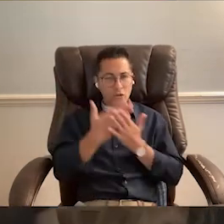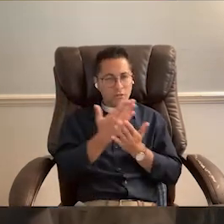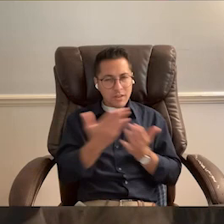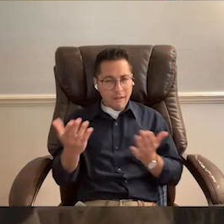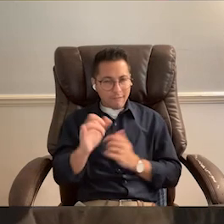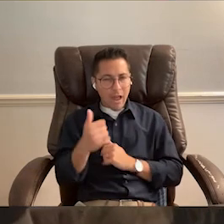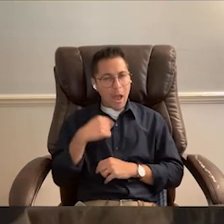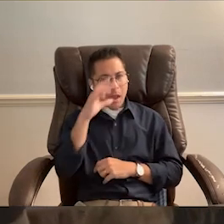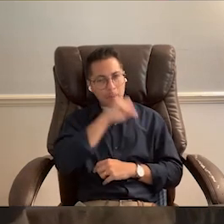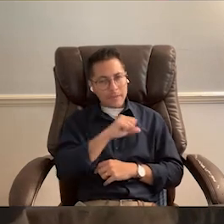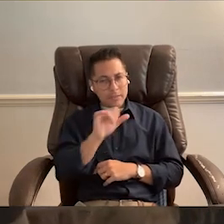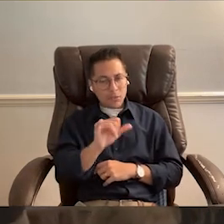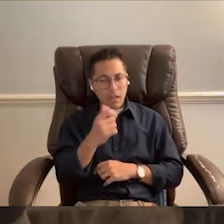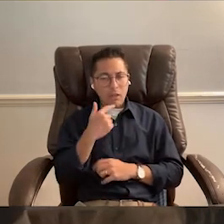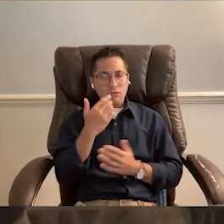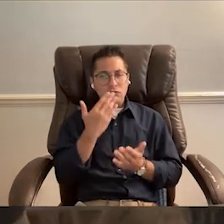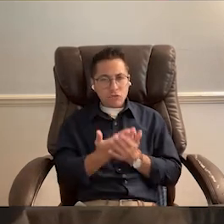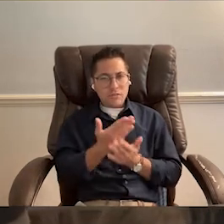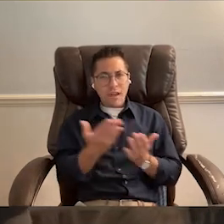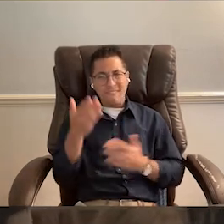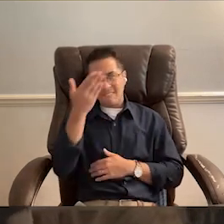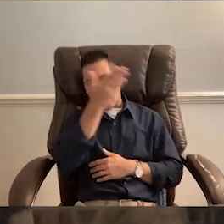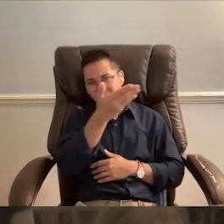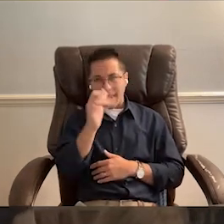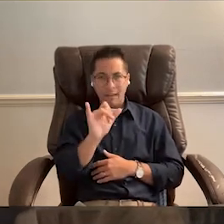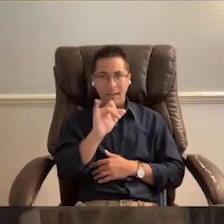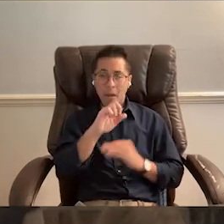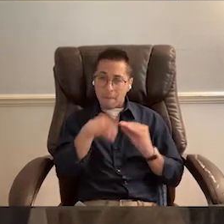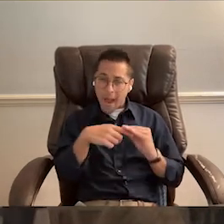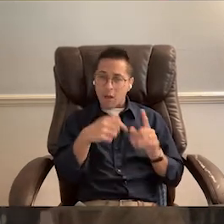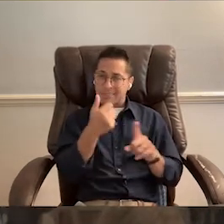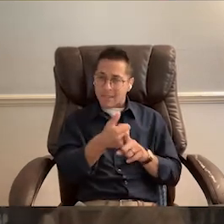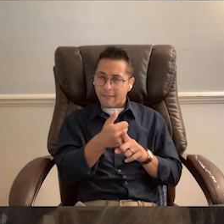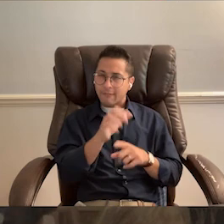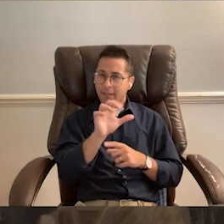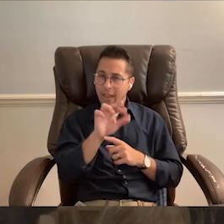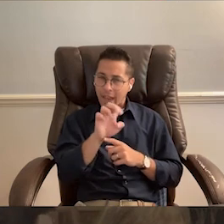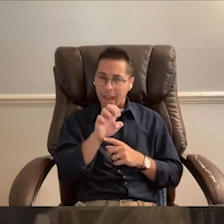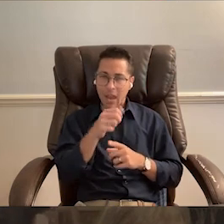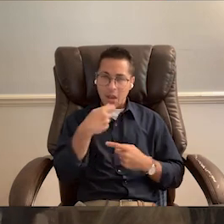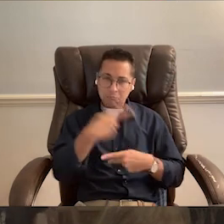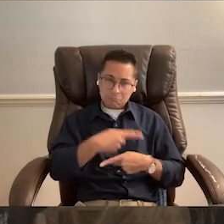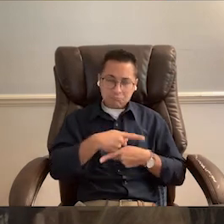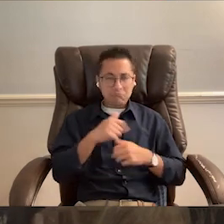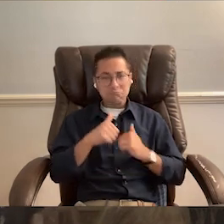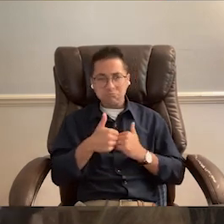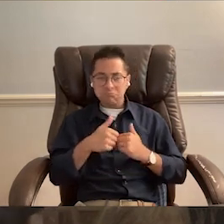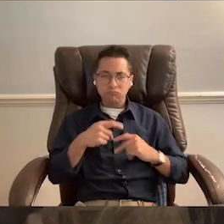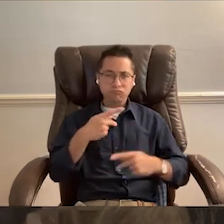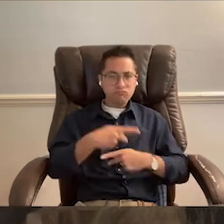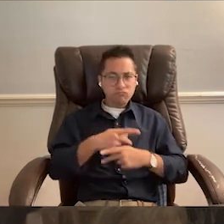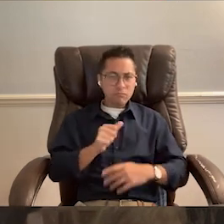taught before this one, there's a lot of good stuff. I missed it too. There's a lot of good stuff in there